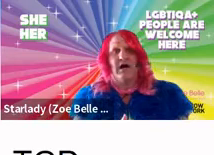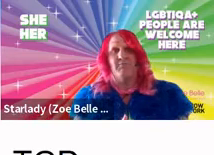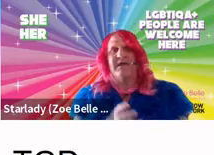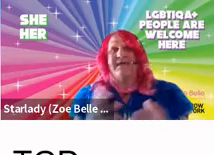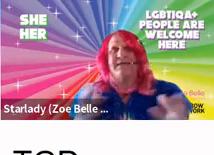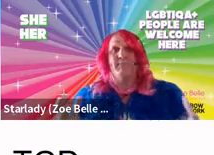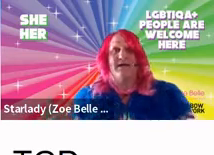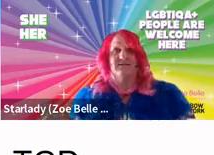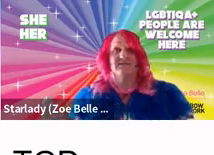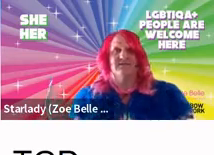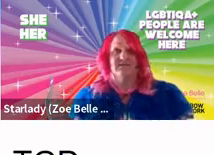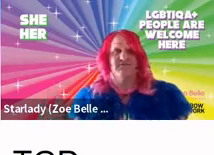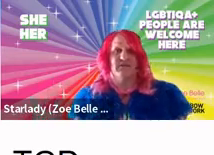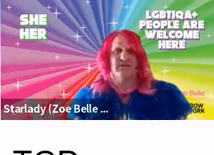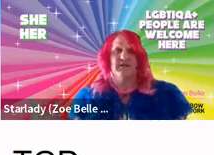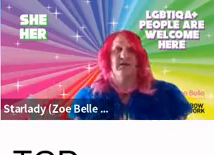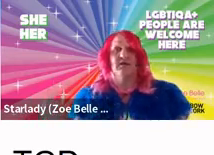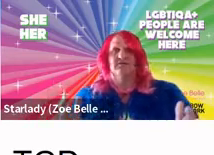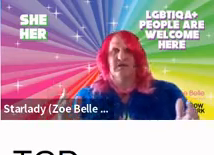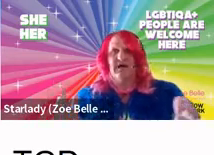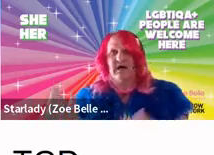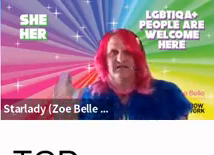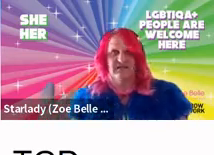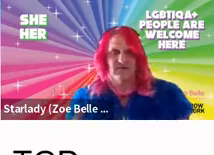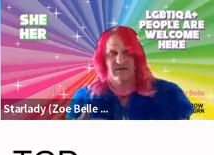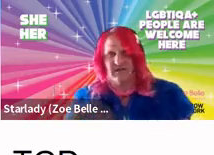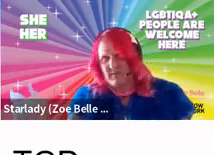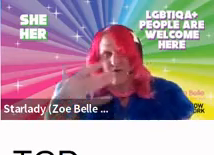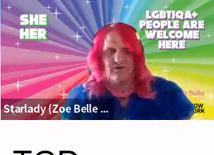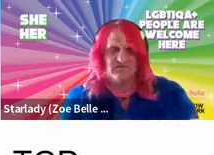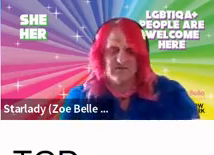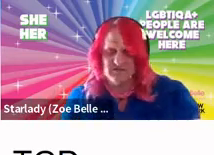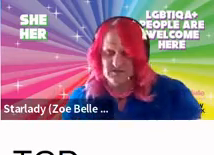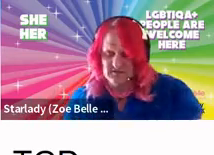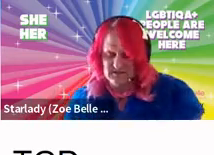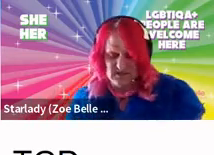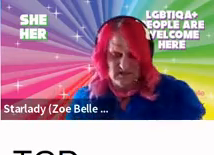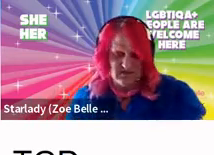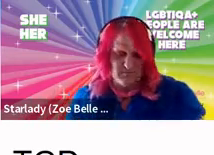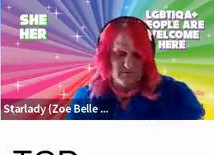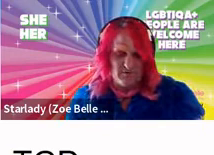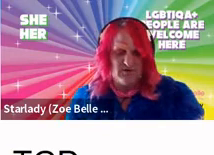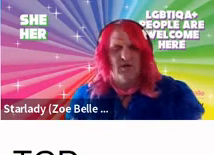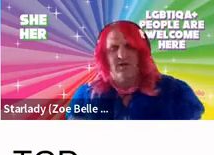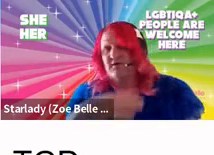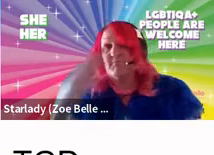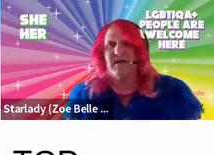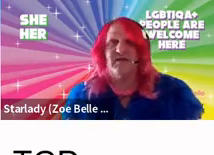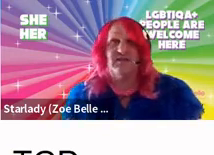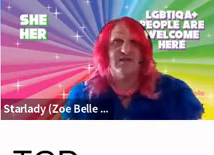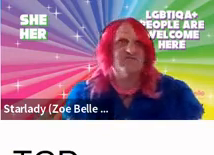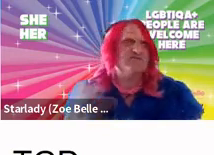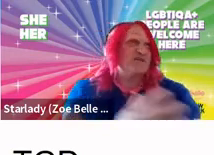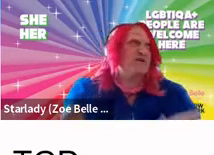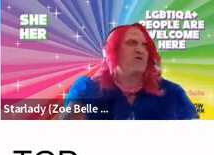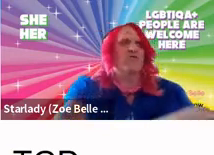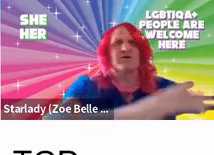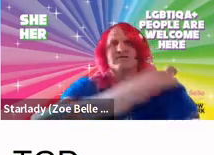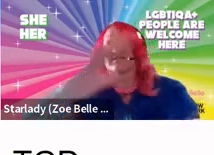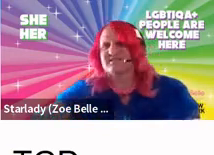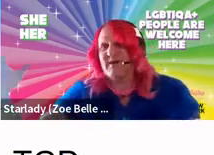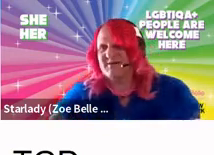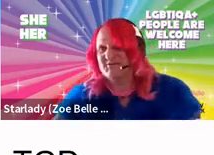can be impacted differently because of their gender assigned at birth. There are many things